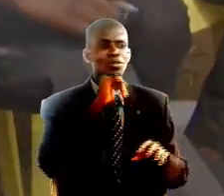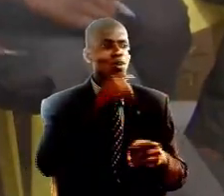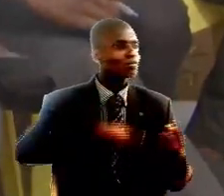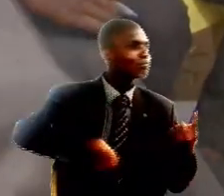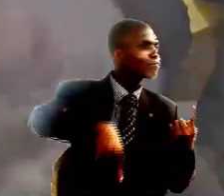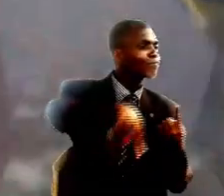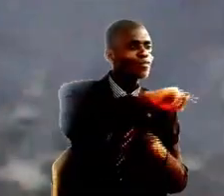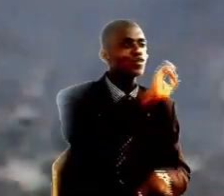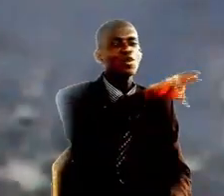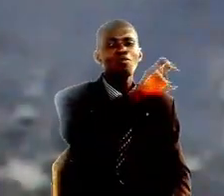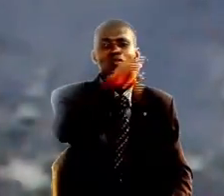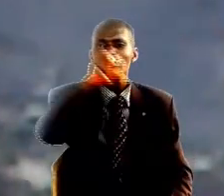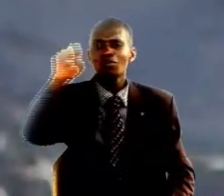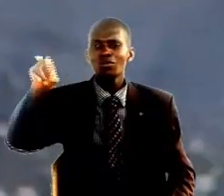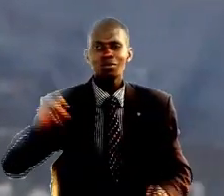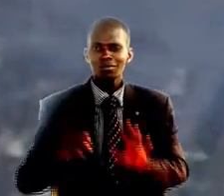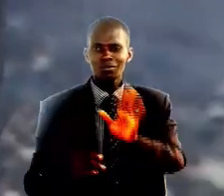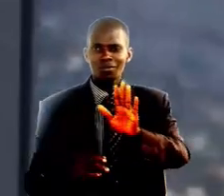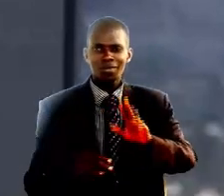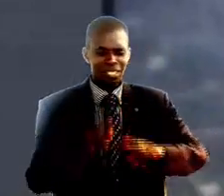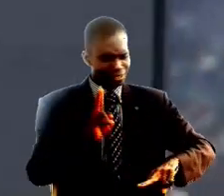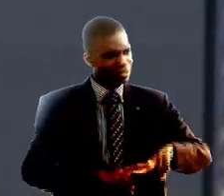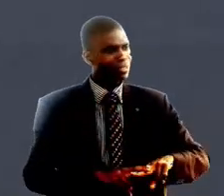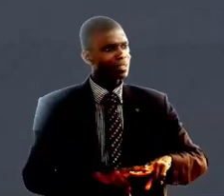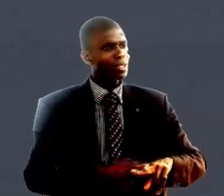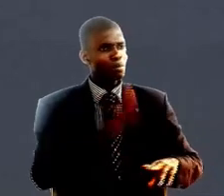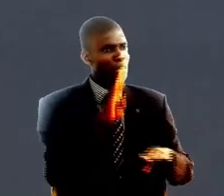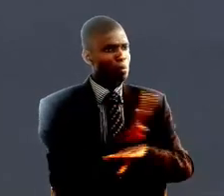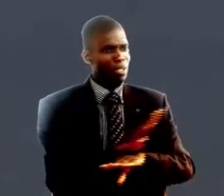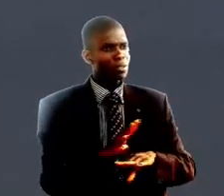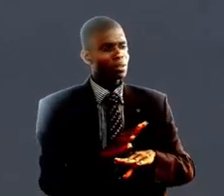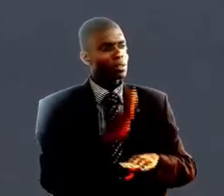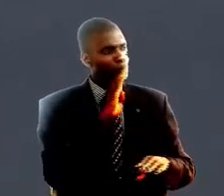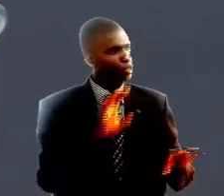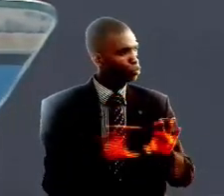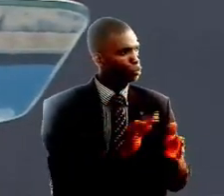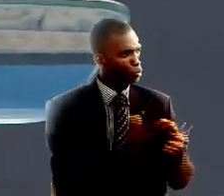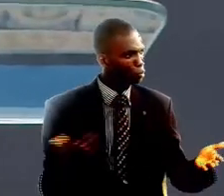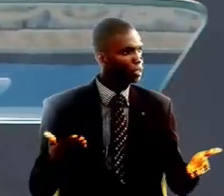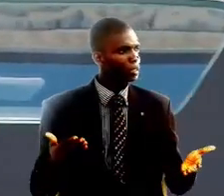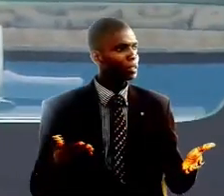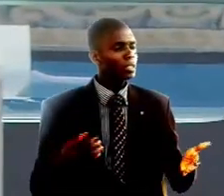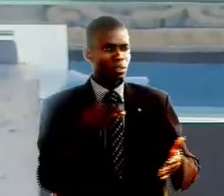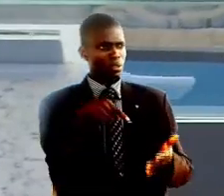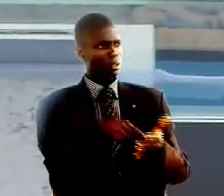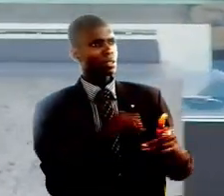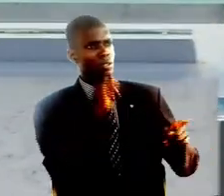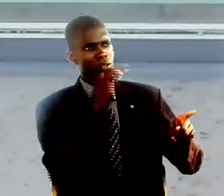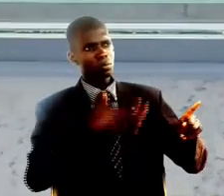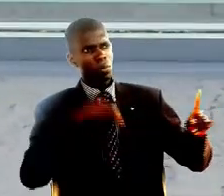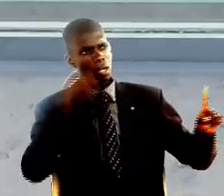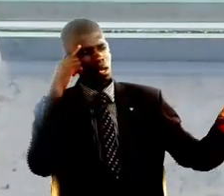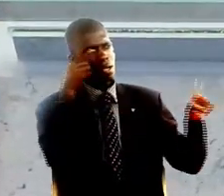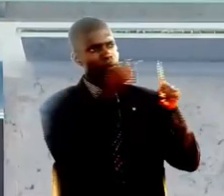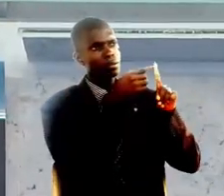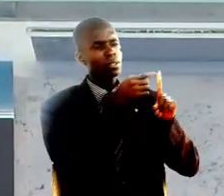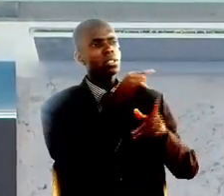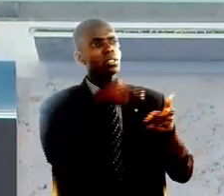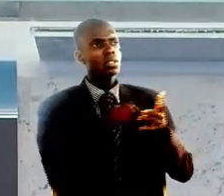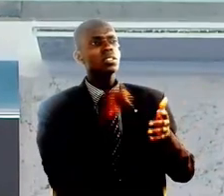oscillating. Occupy. Say, this is my calling, and this is what